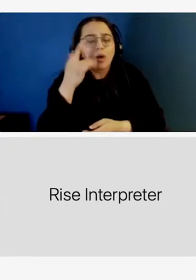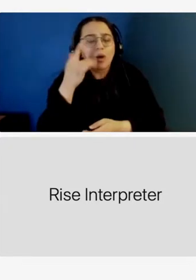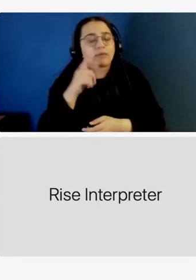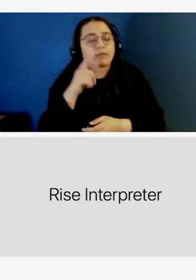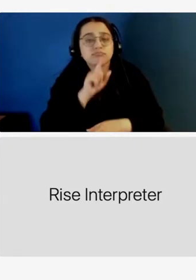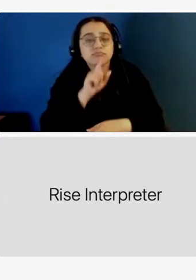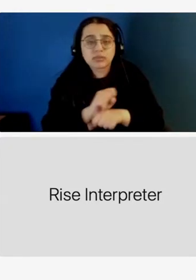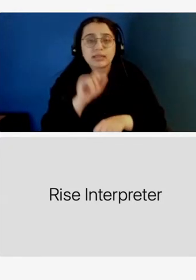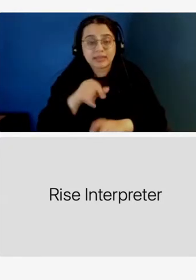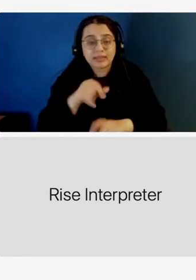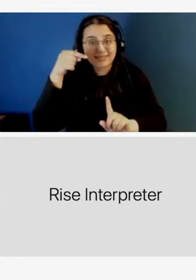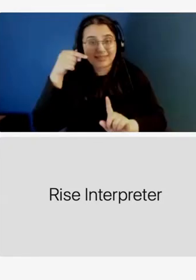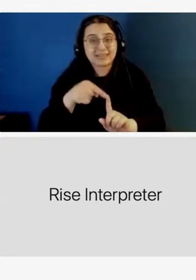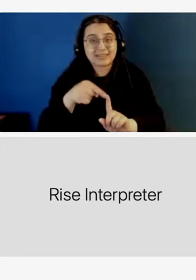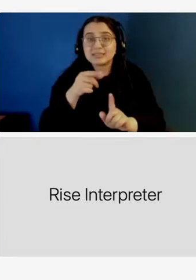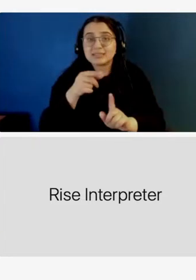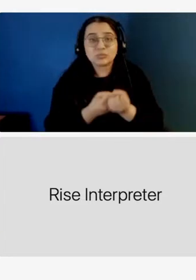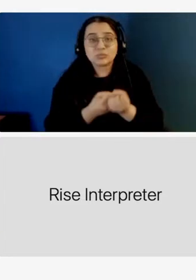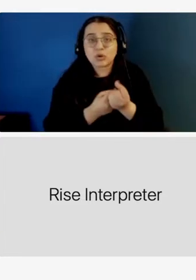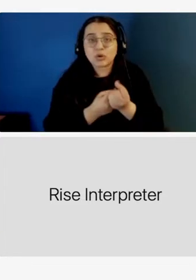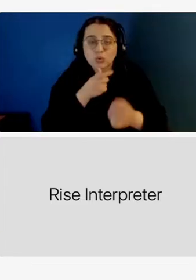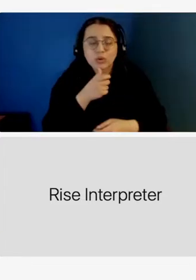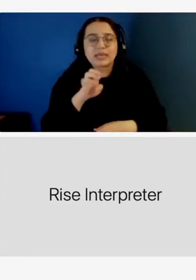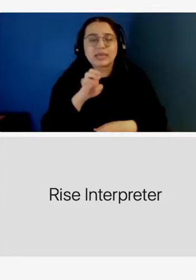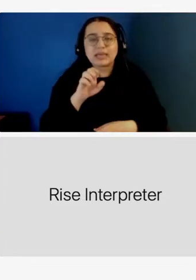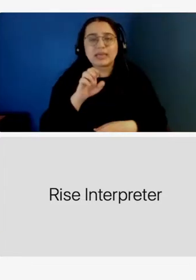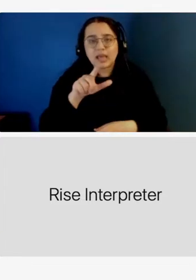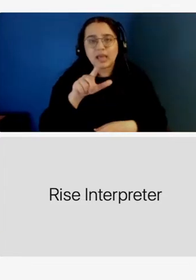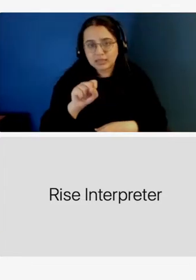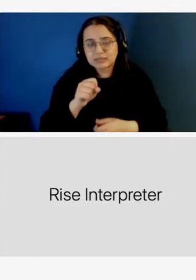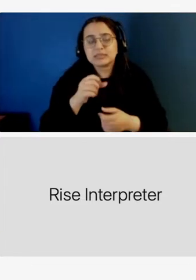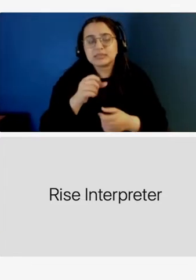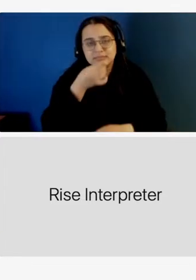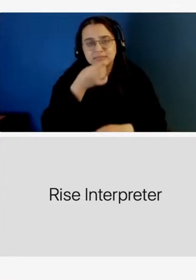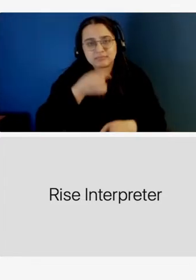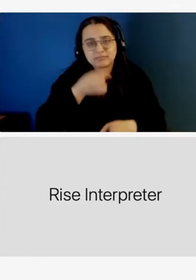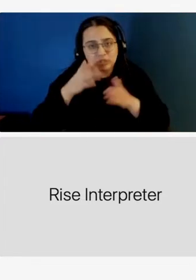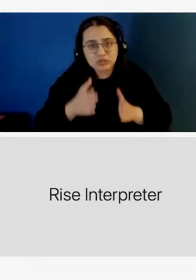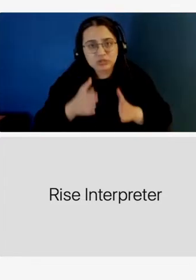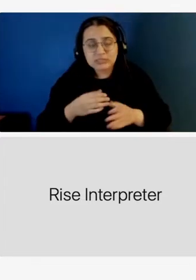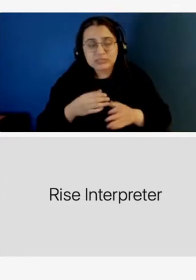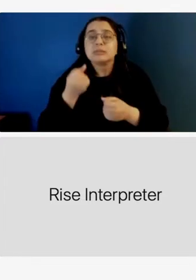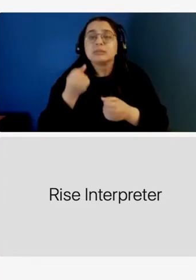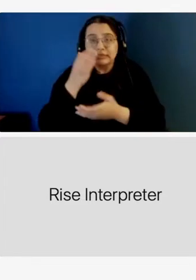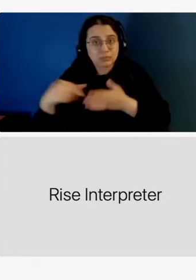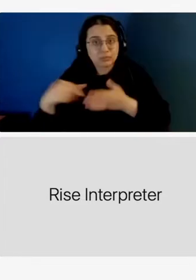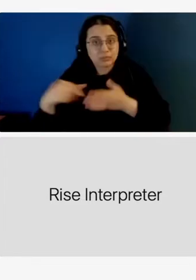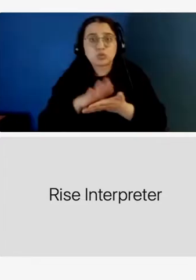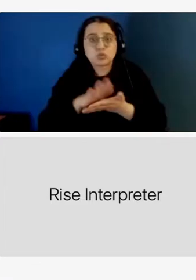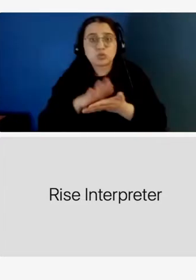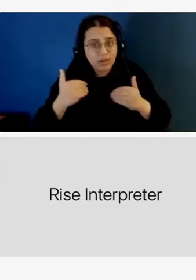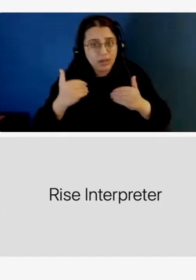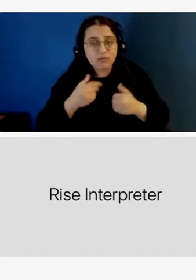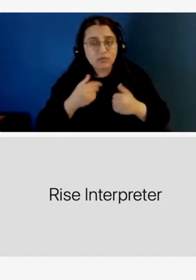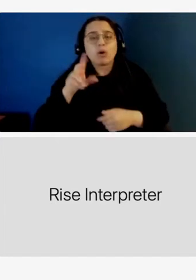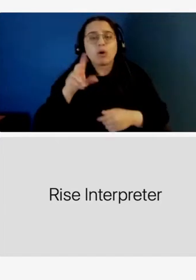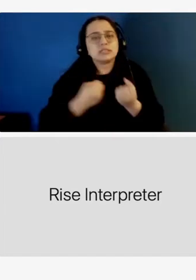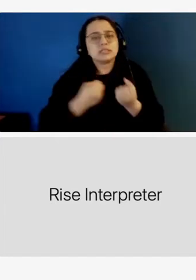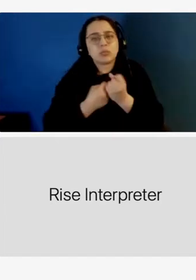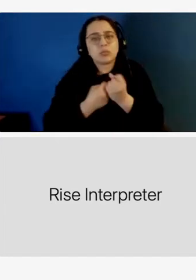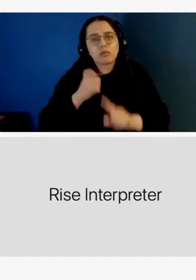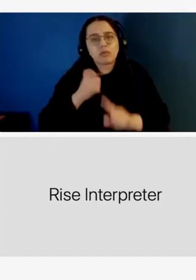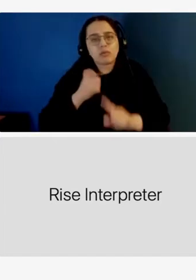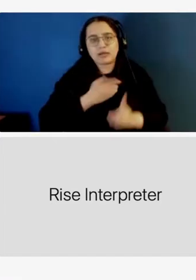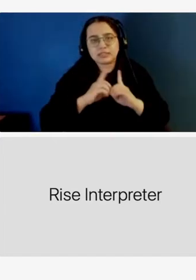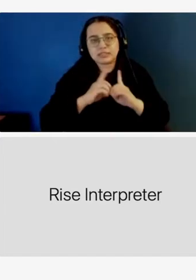that person on staff. Others may need that support from our department, or we may need to contract with GABE. Whatever it is,